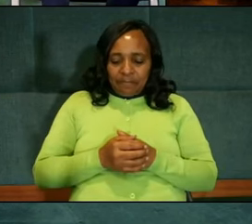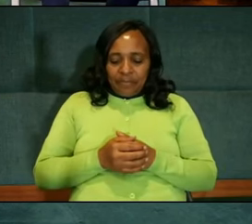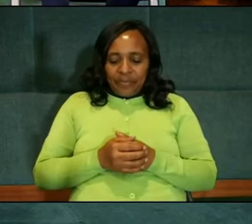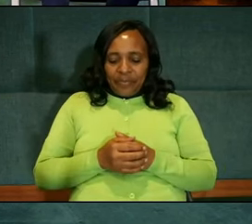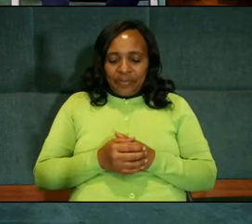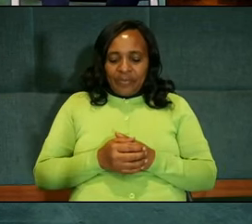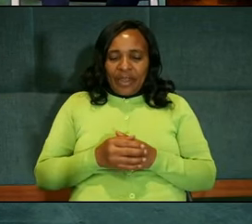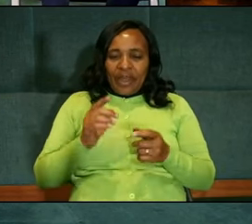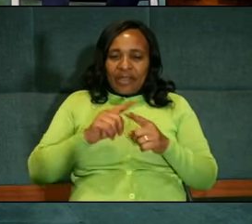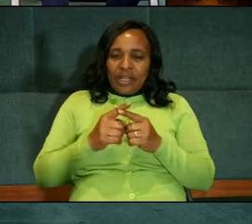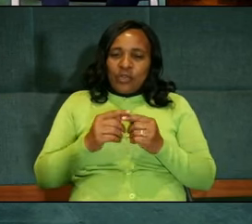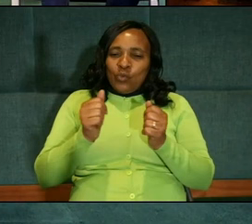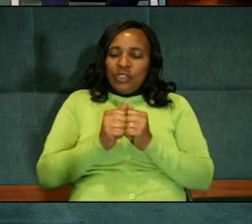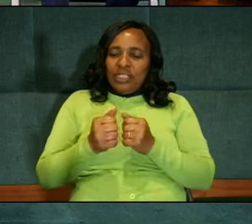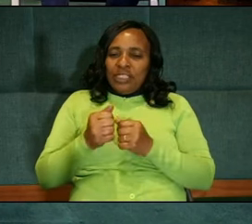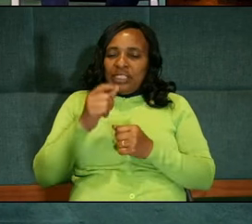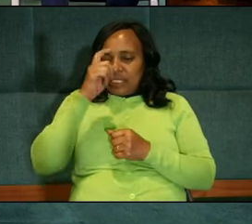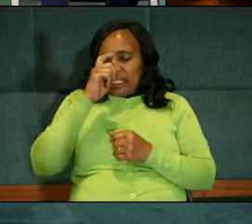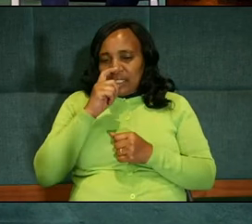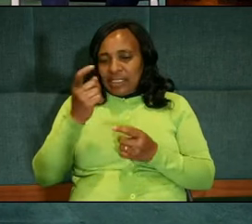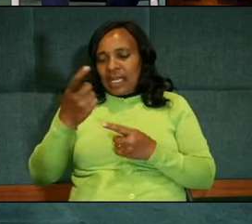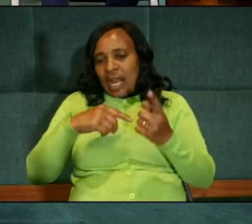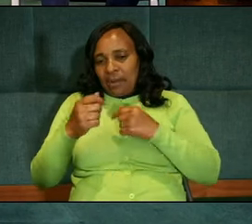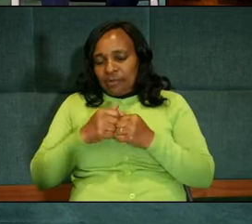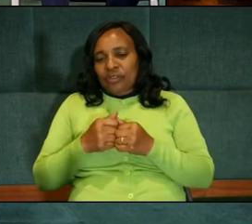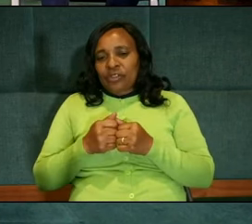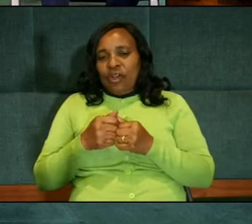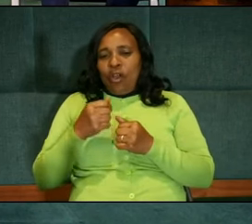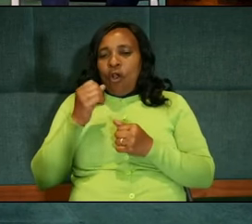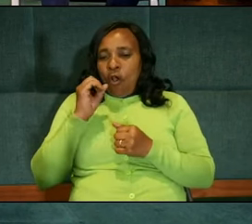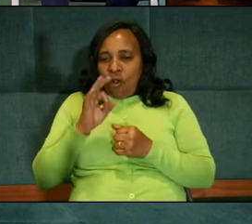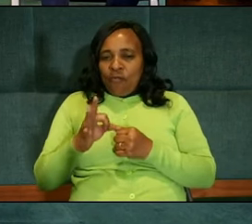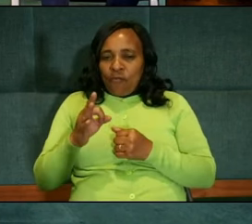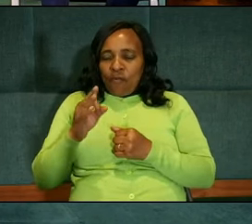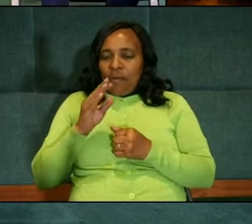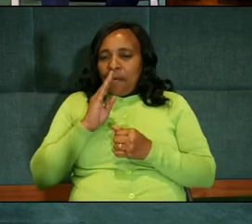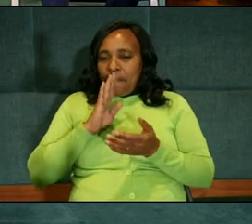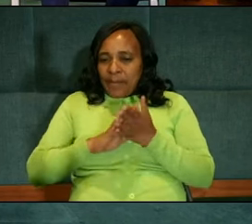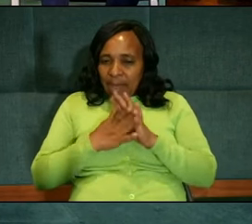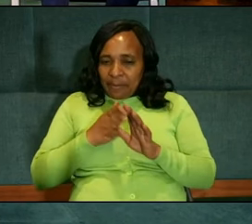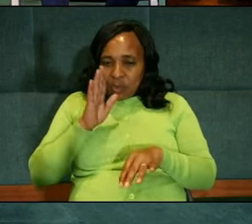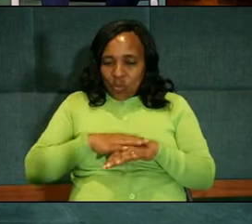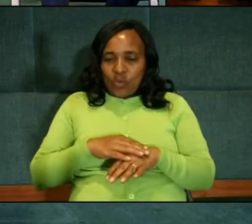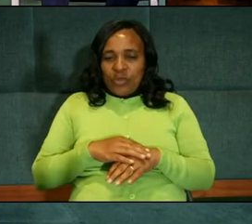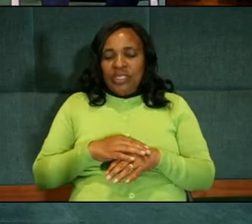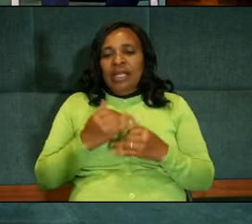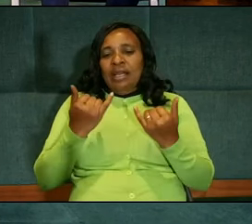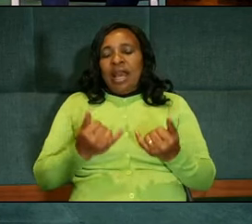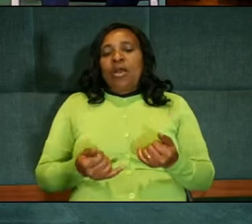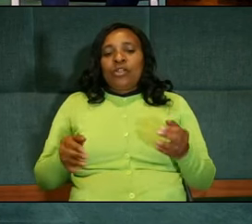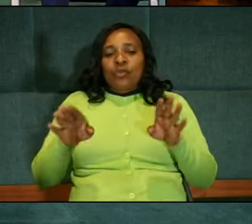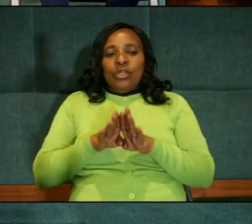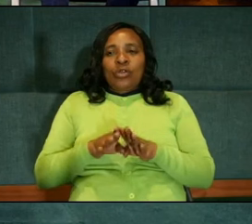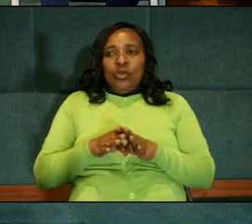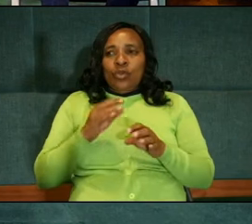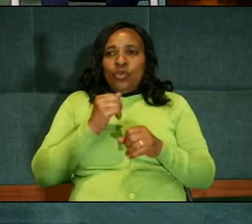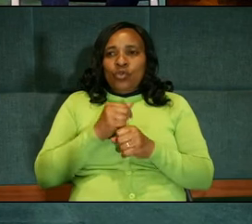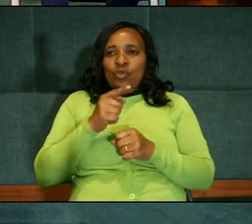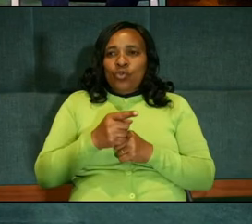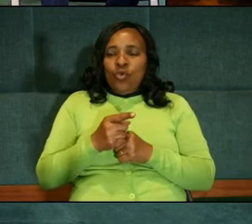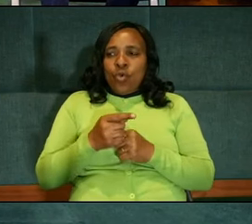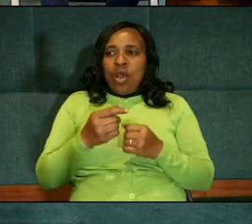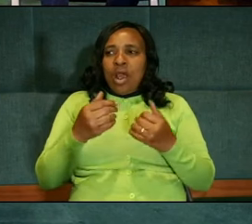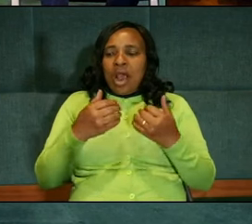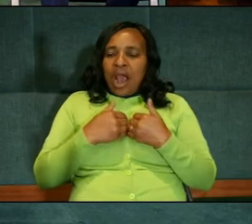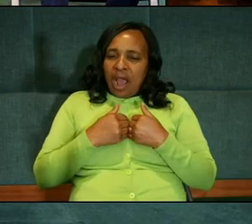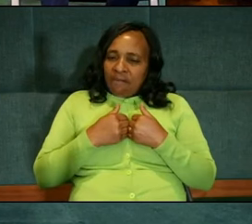the joy that comes with it, the joy of being good. Yeah. Mm. Okay, thank you. Now, you guys, as we conclude, do you guys have friends?